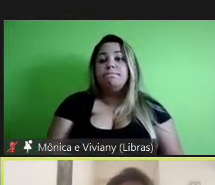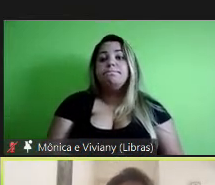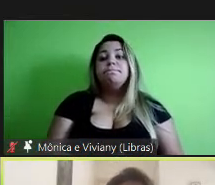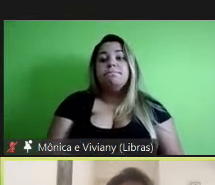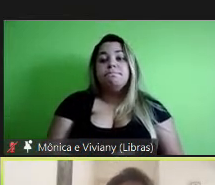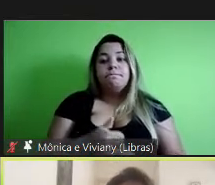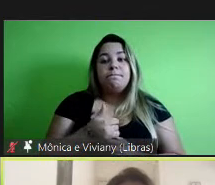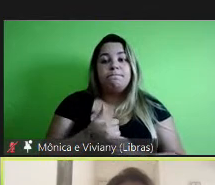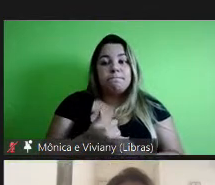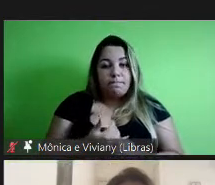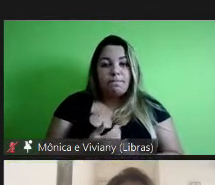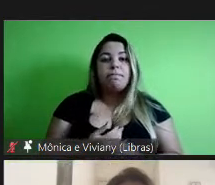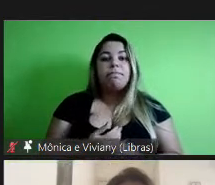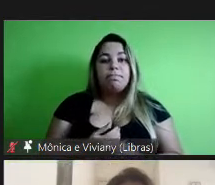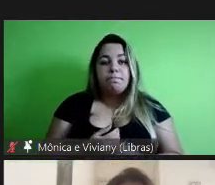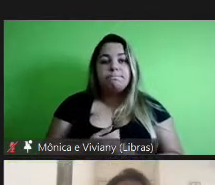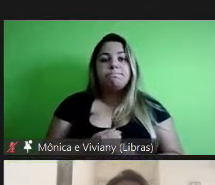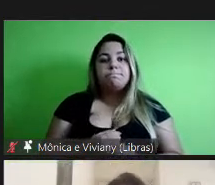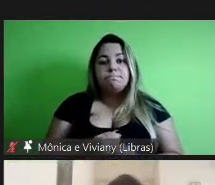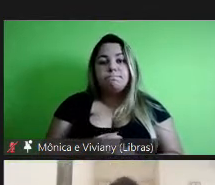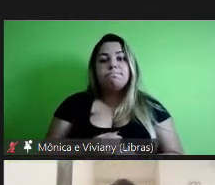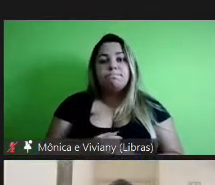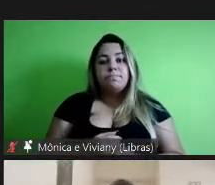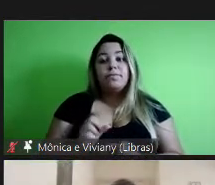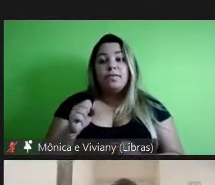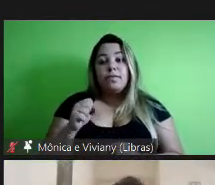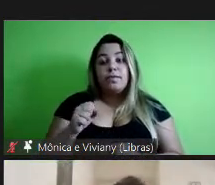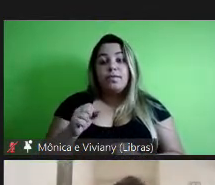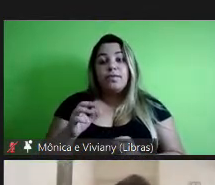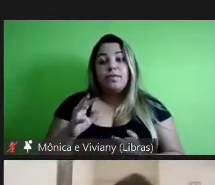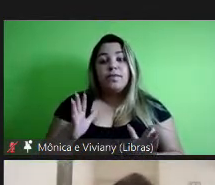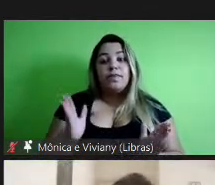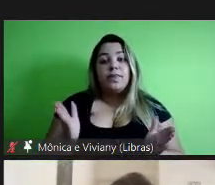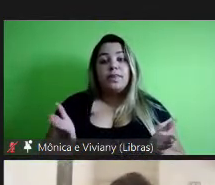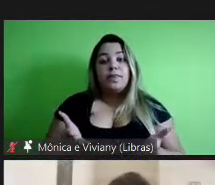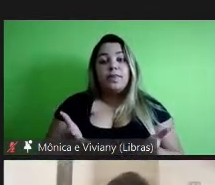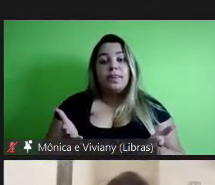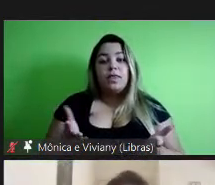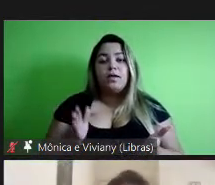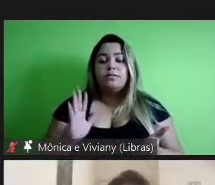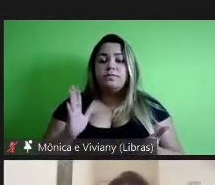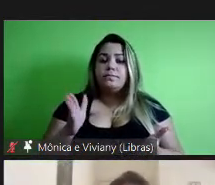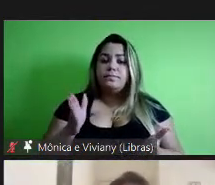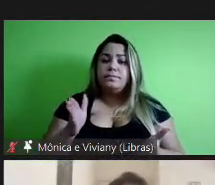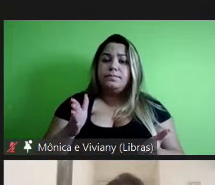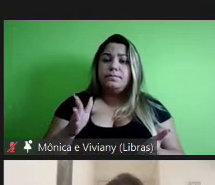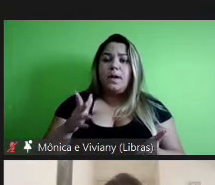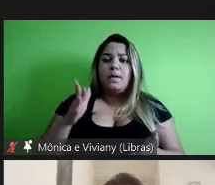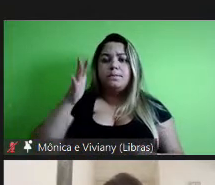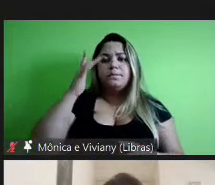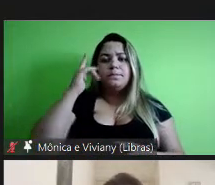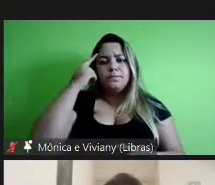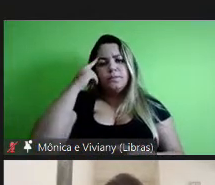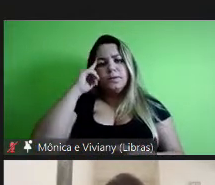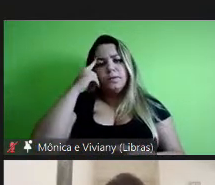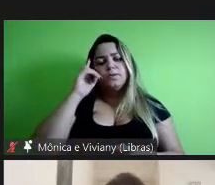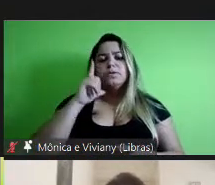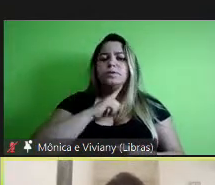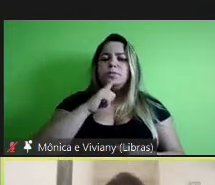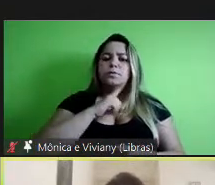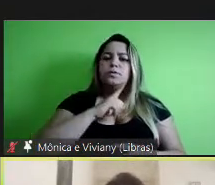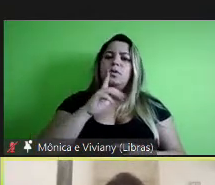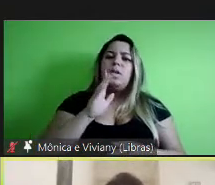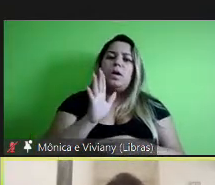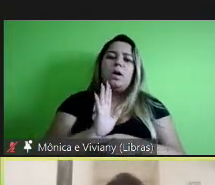Now we have a sound. Sim, estamos. Você já pensou que só temos Have you ever thought that we only have